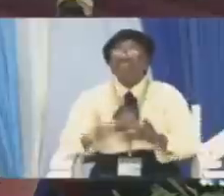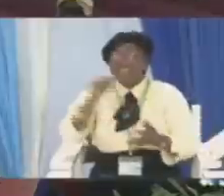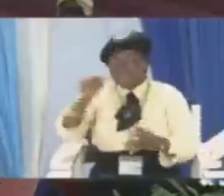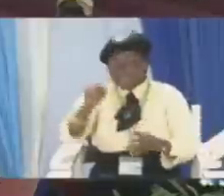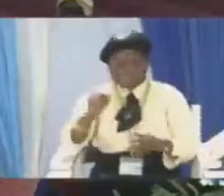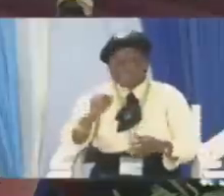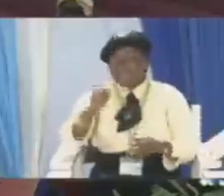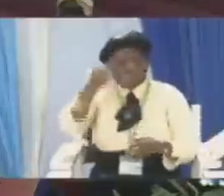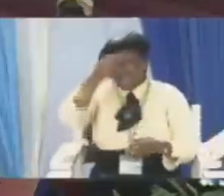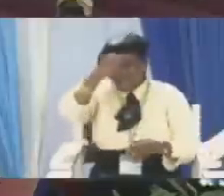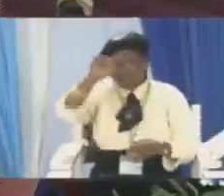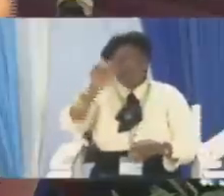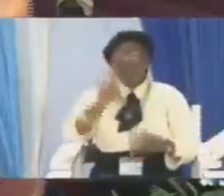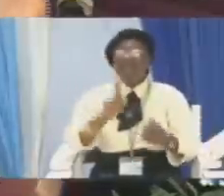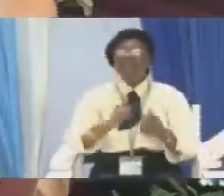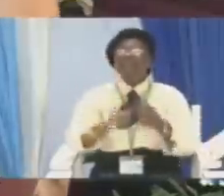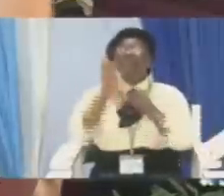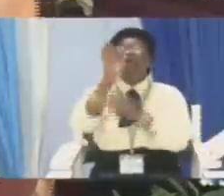disobedience to God.